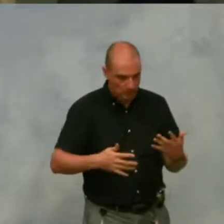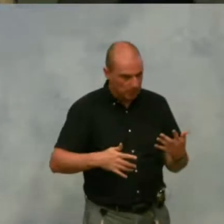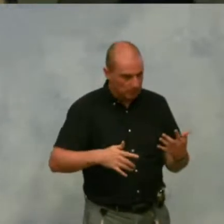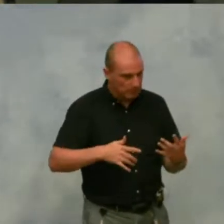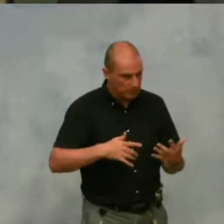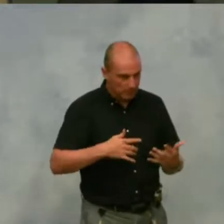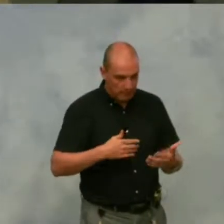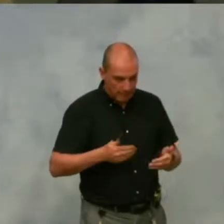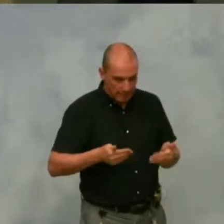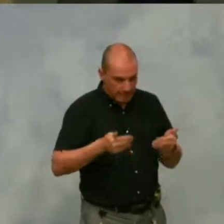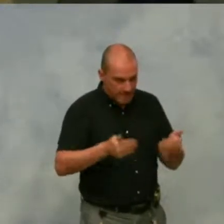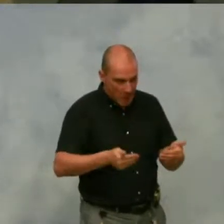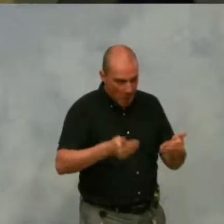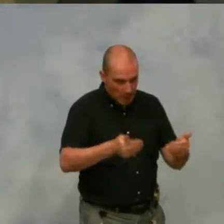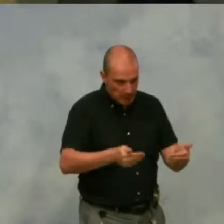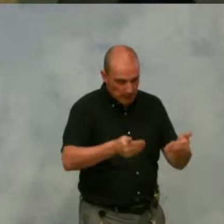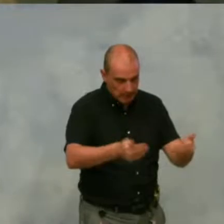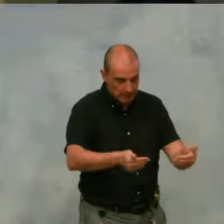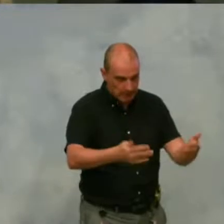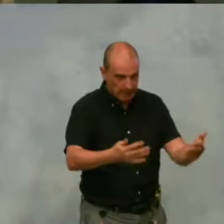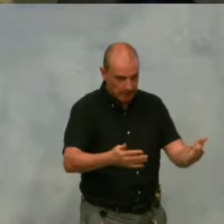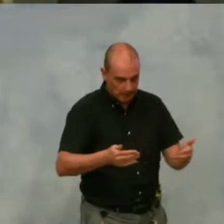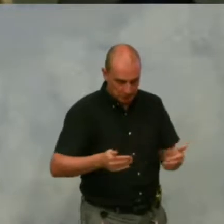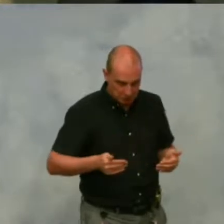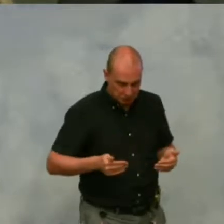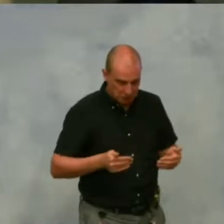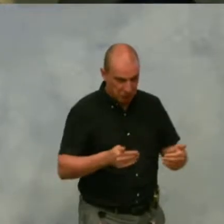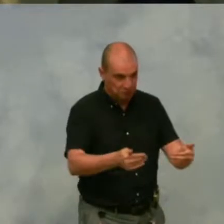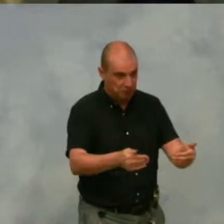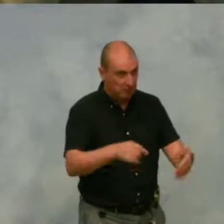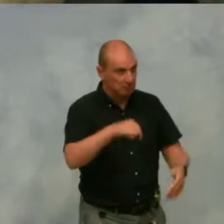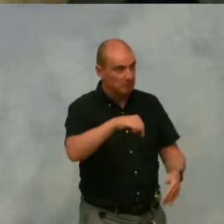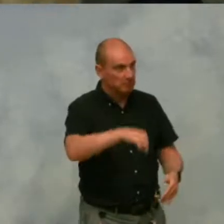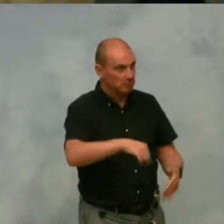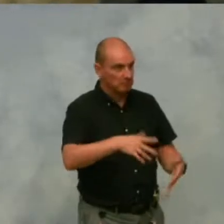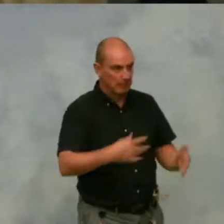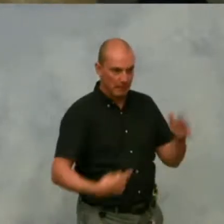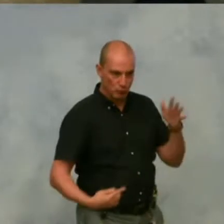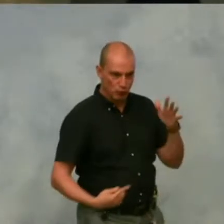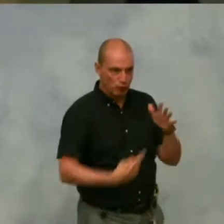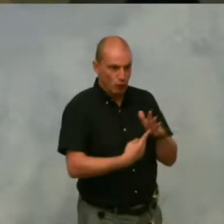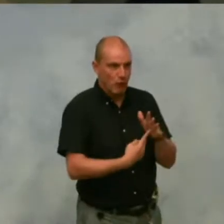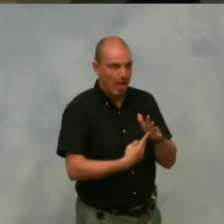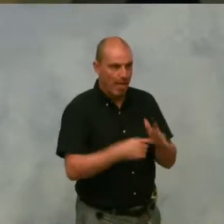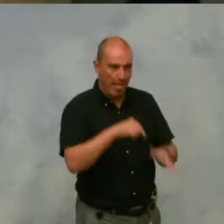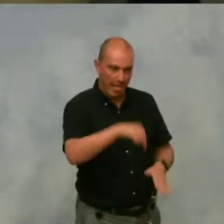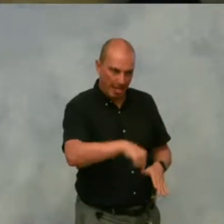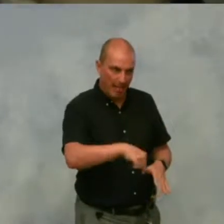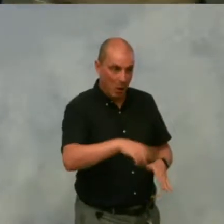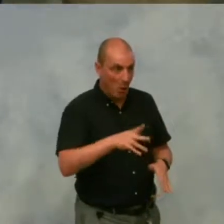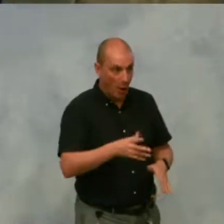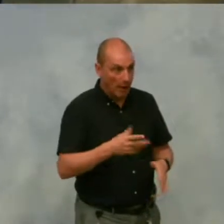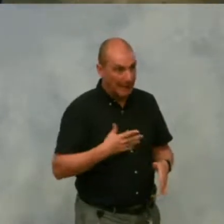quite crucial in terms of end-of-life systems, and if they need any more money.